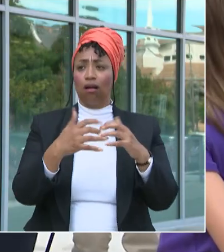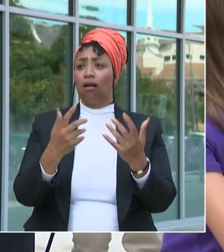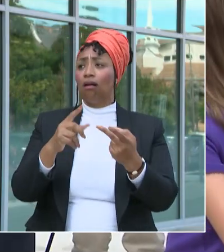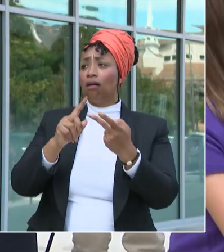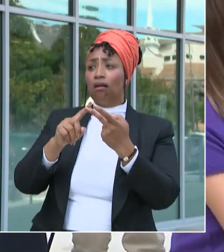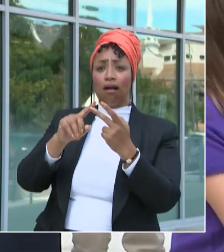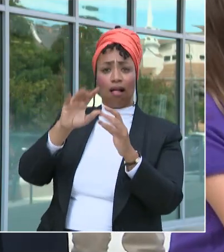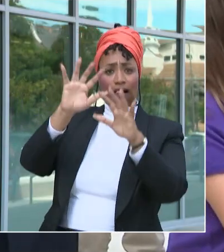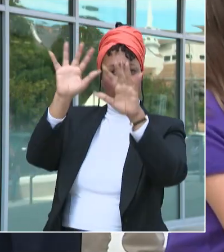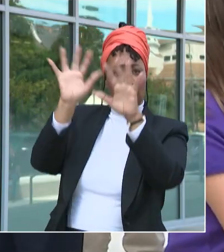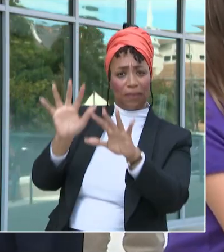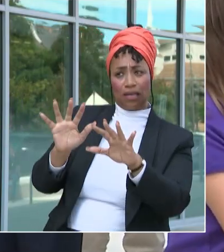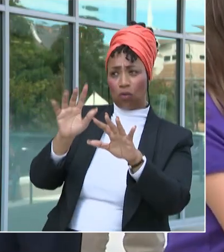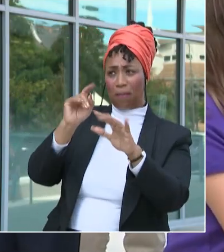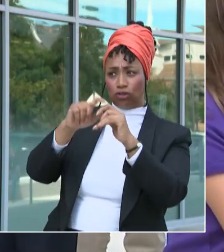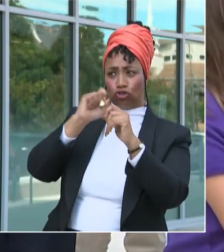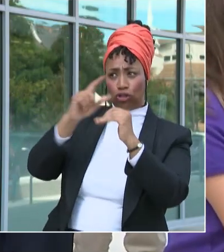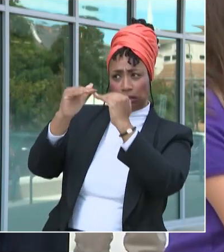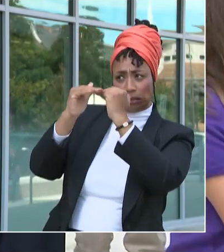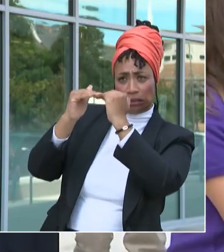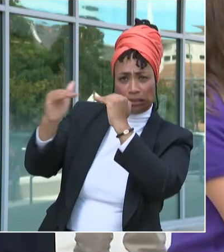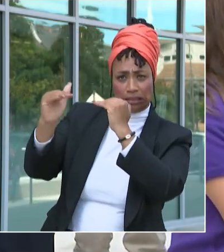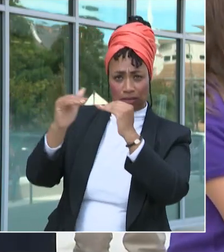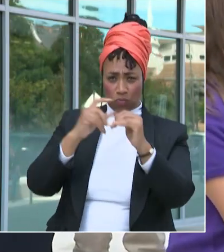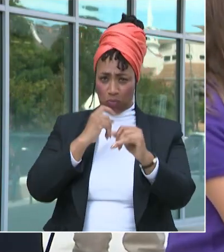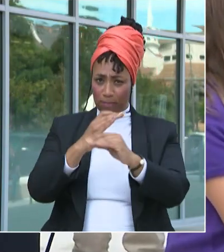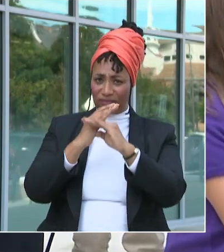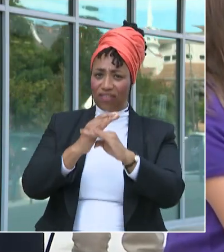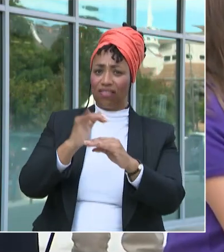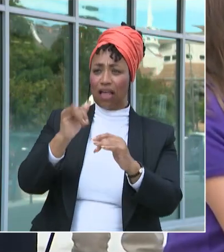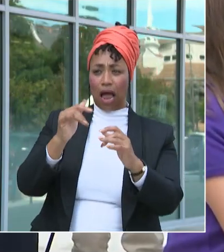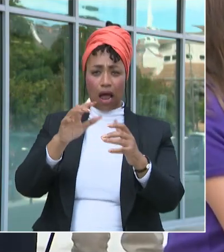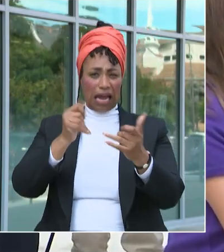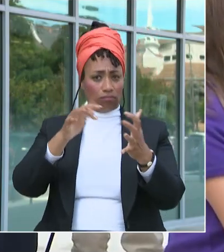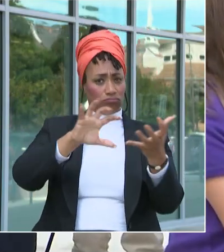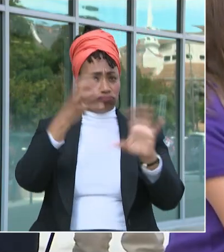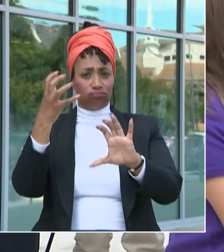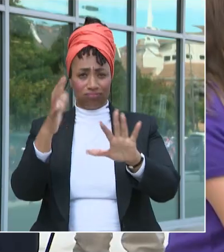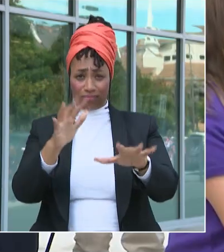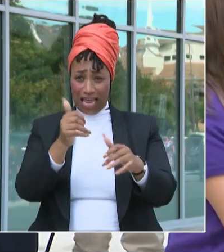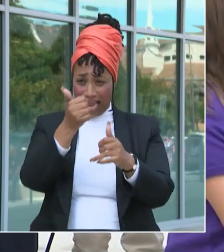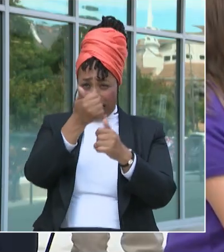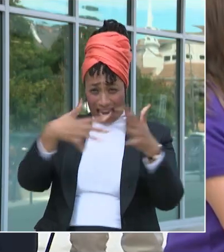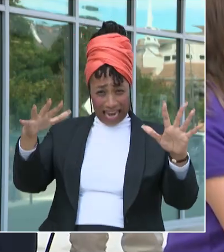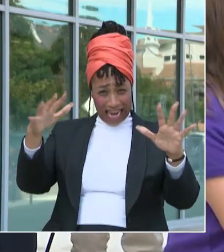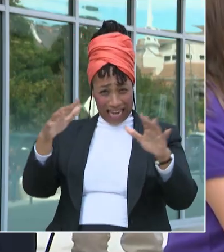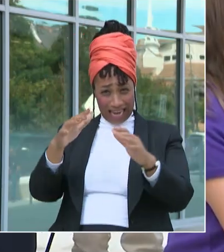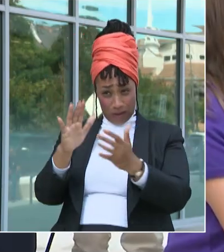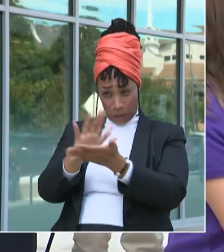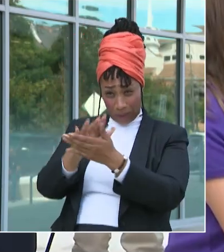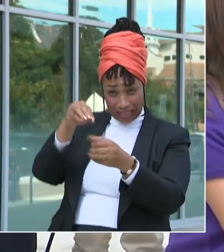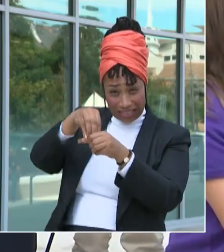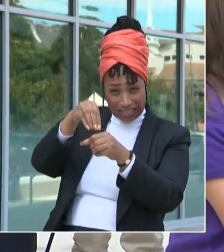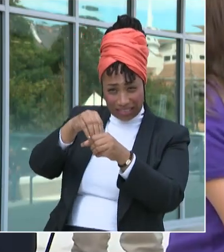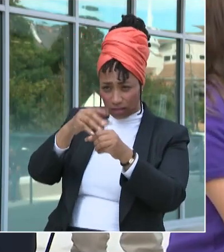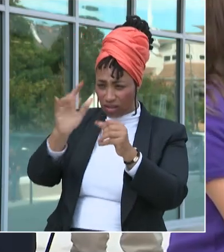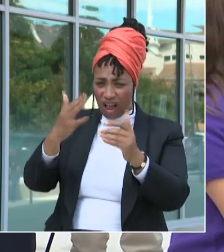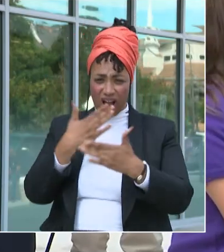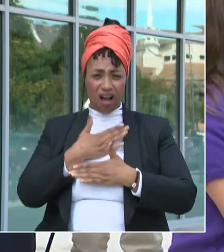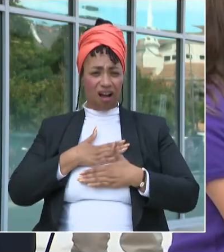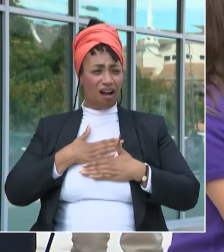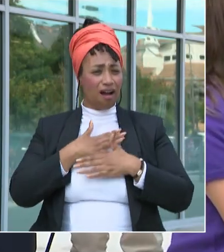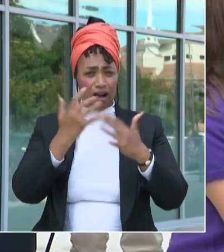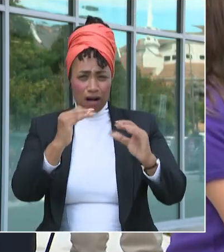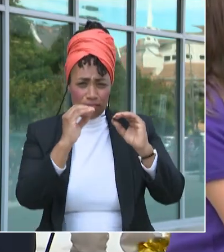children to learning challenging ideas, acquiring useful skills, developing strong character, and